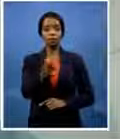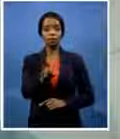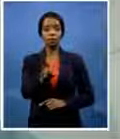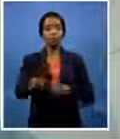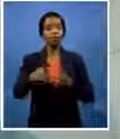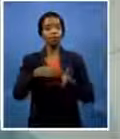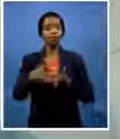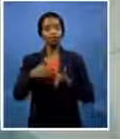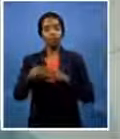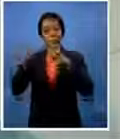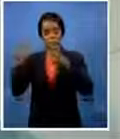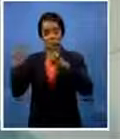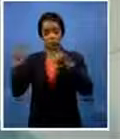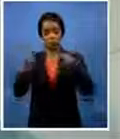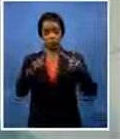economy